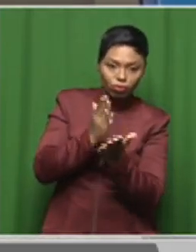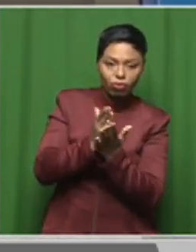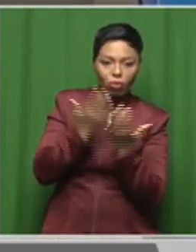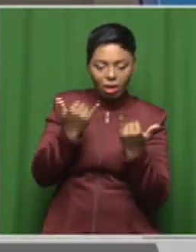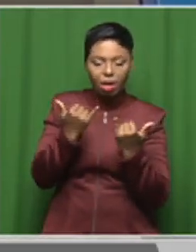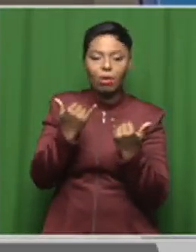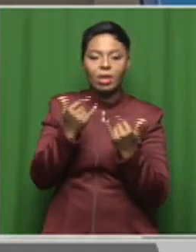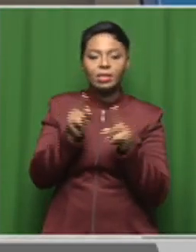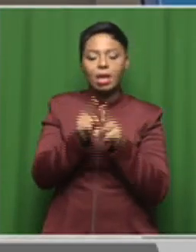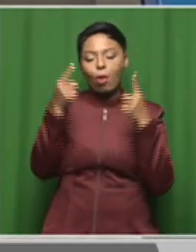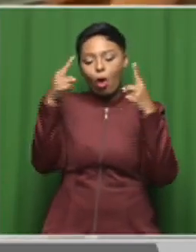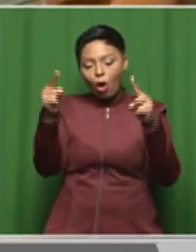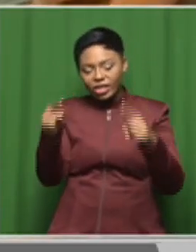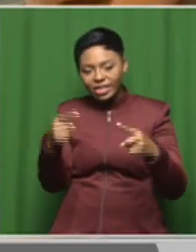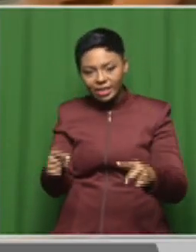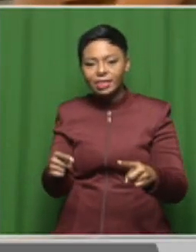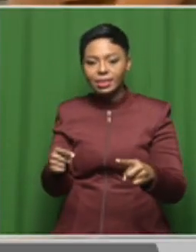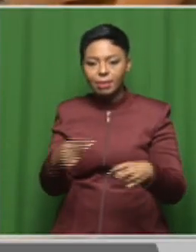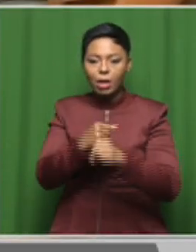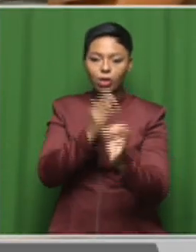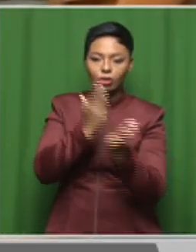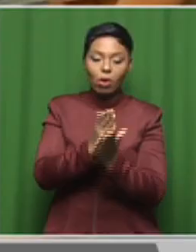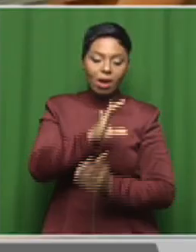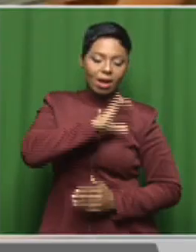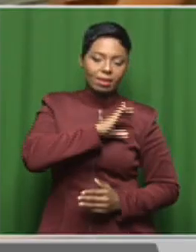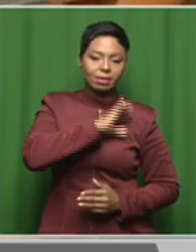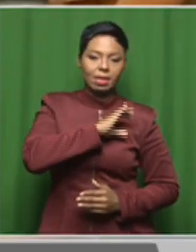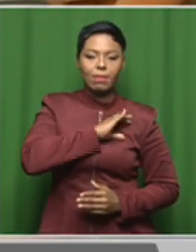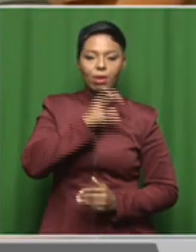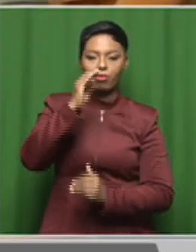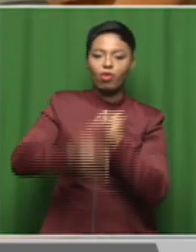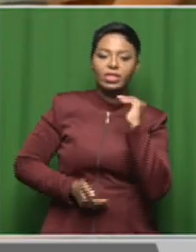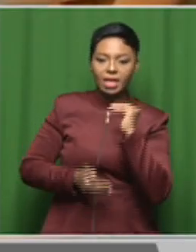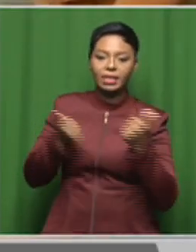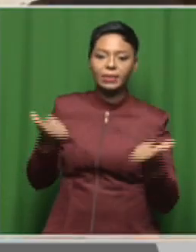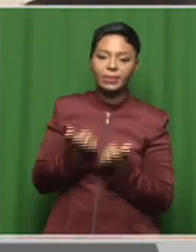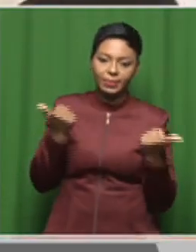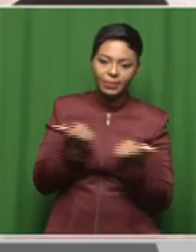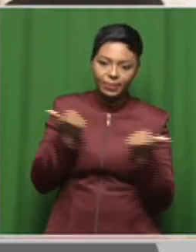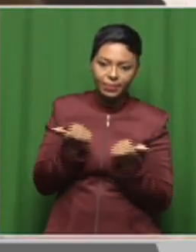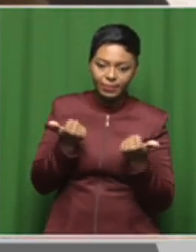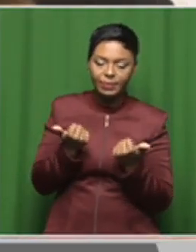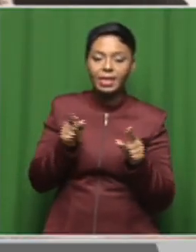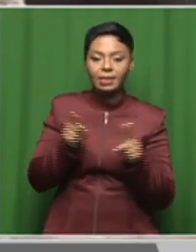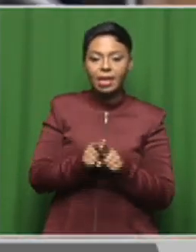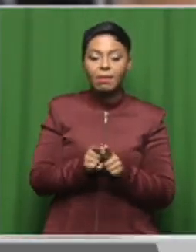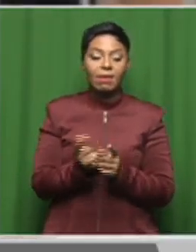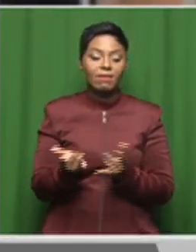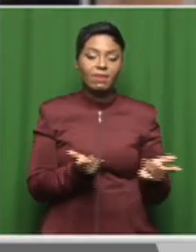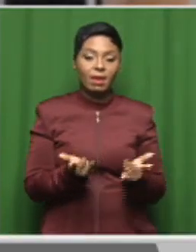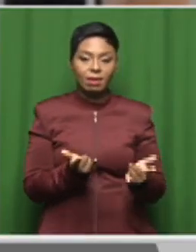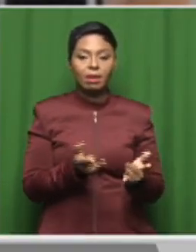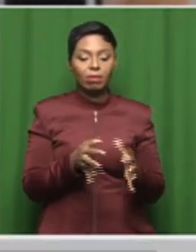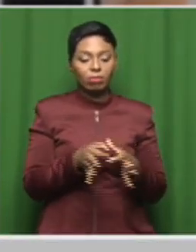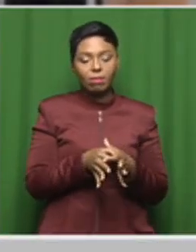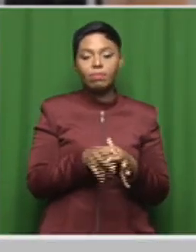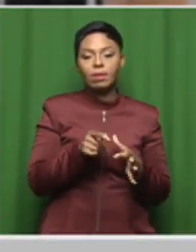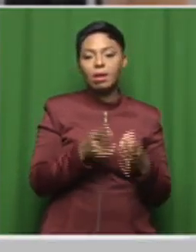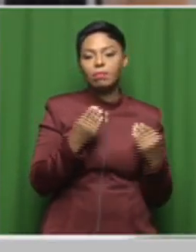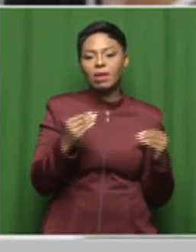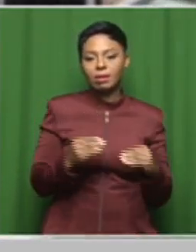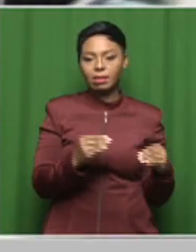make sure that consumers are being protected and that vendors are charging the correct VAT rate.